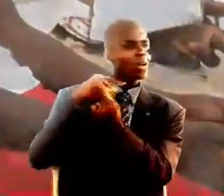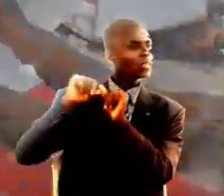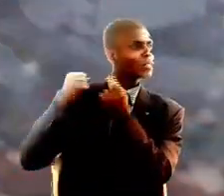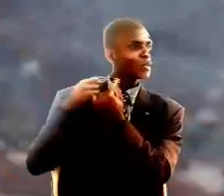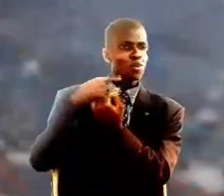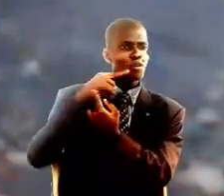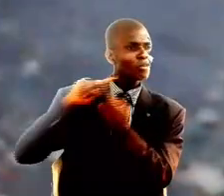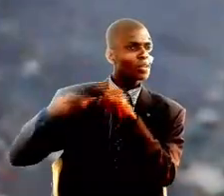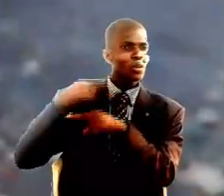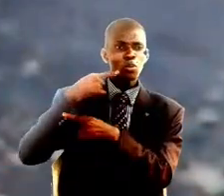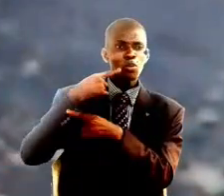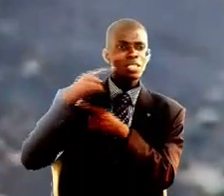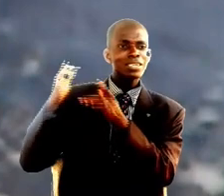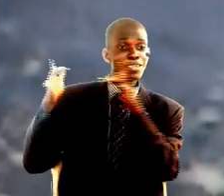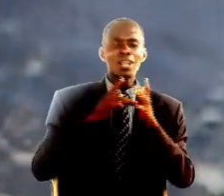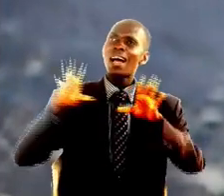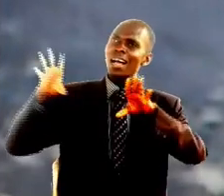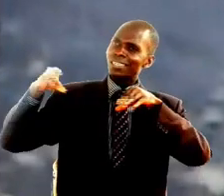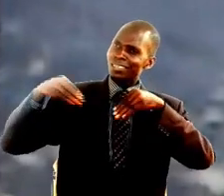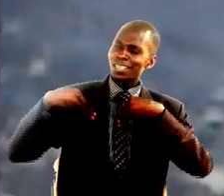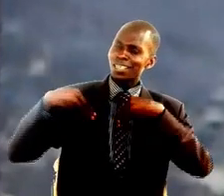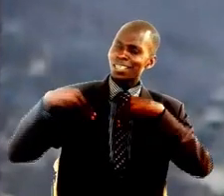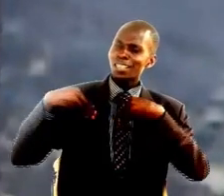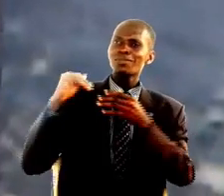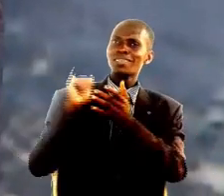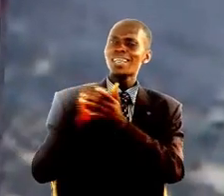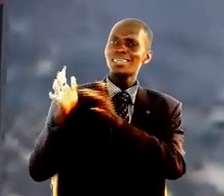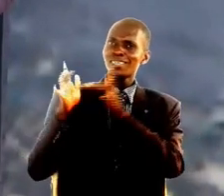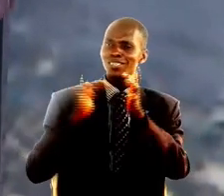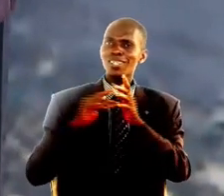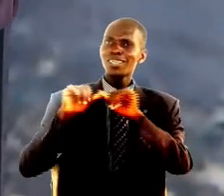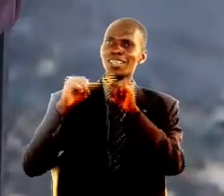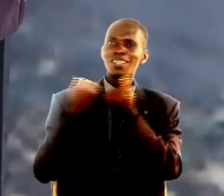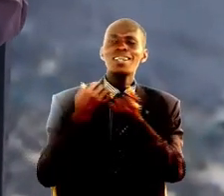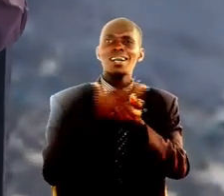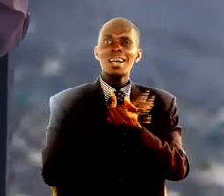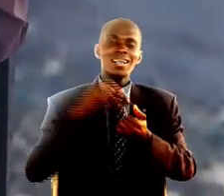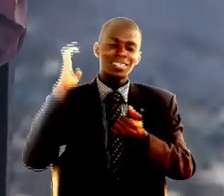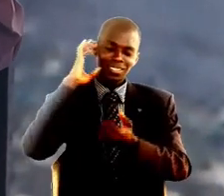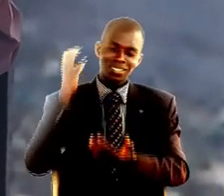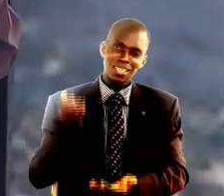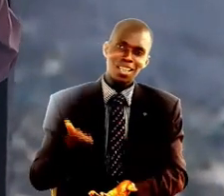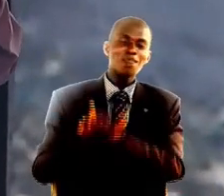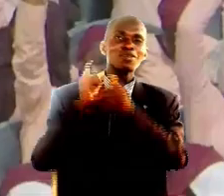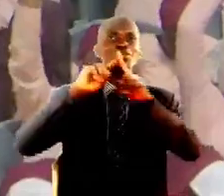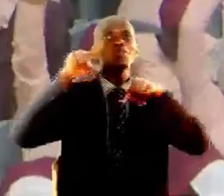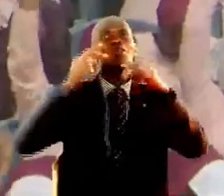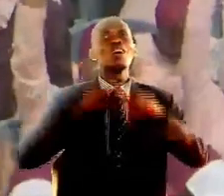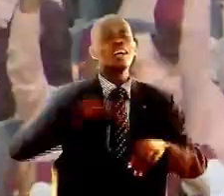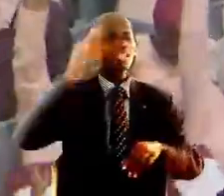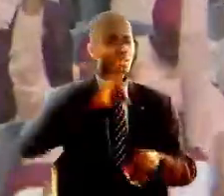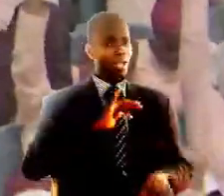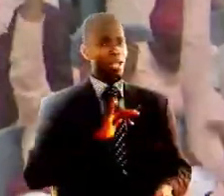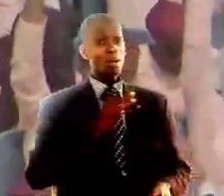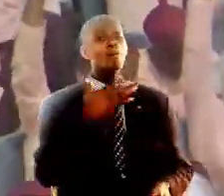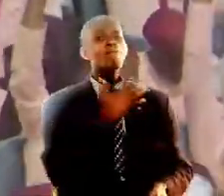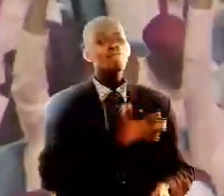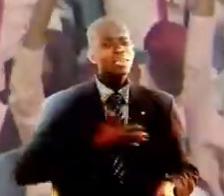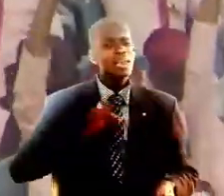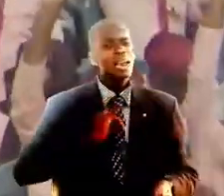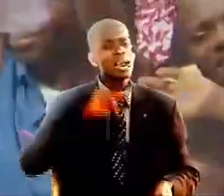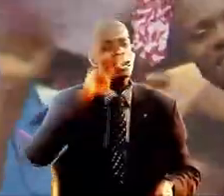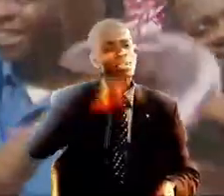And then you begin to tell me stories. I said, we need to write your autobiography. We need to